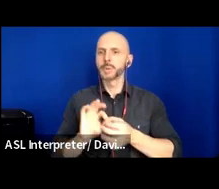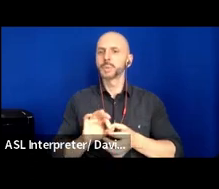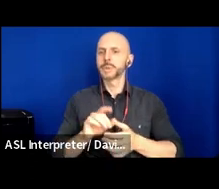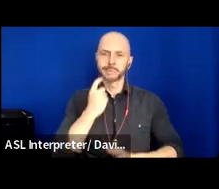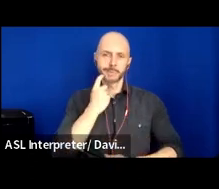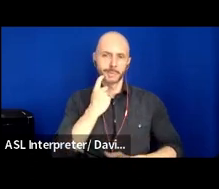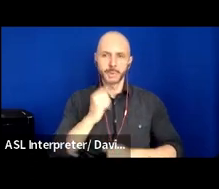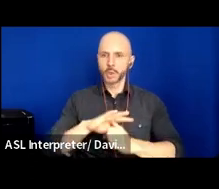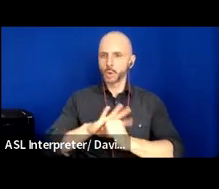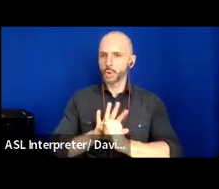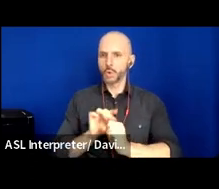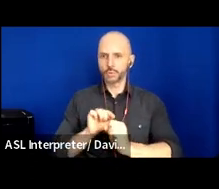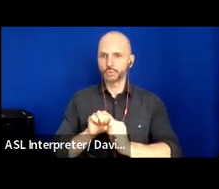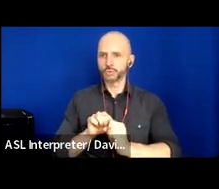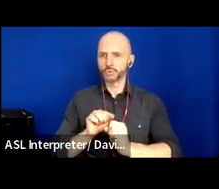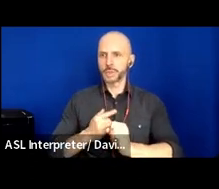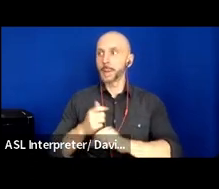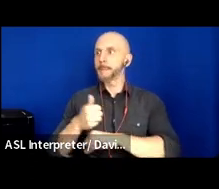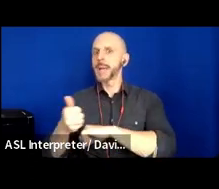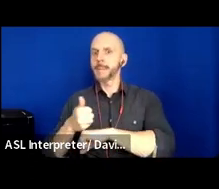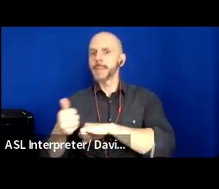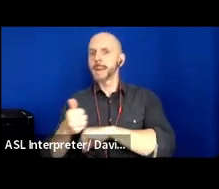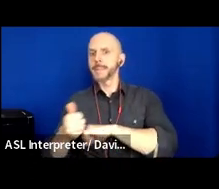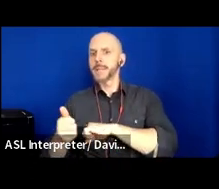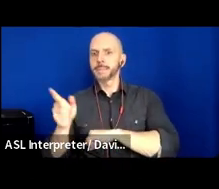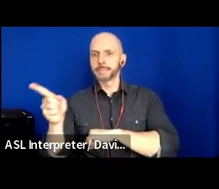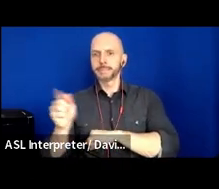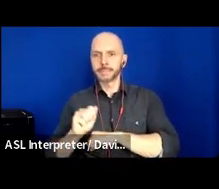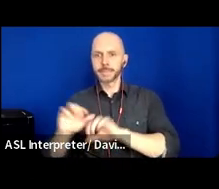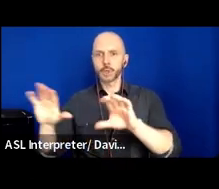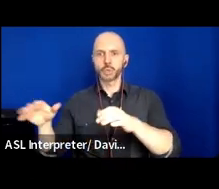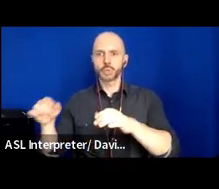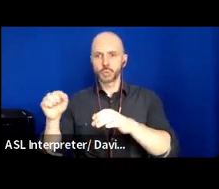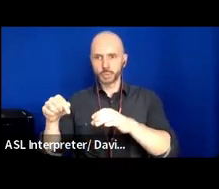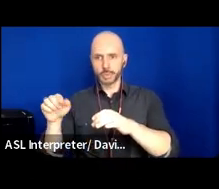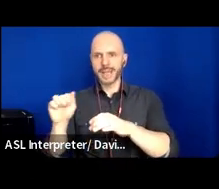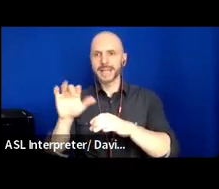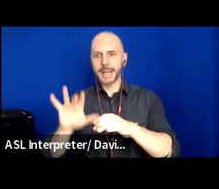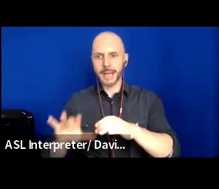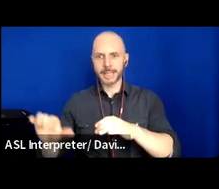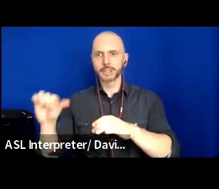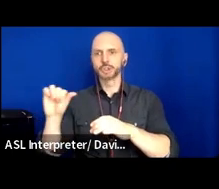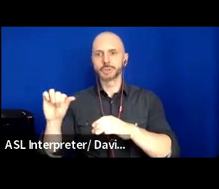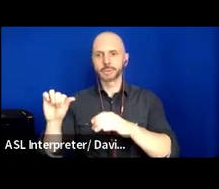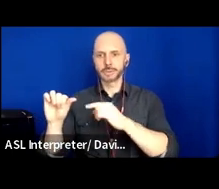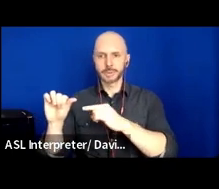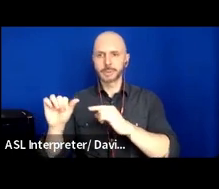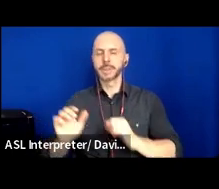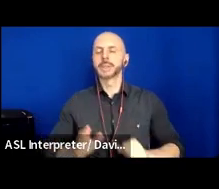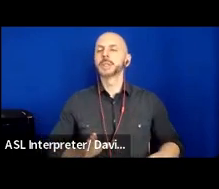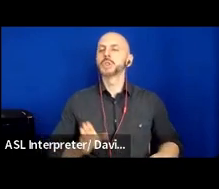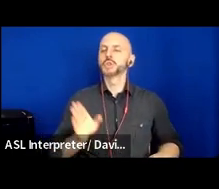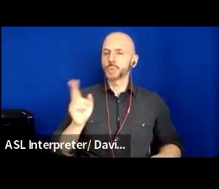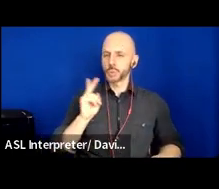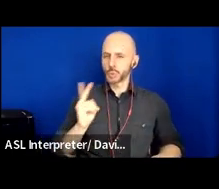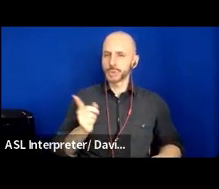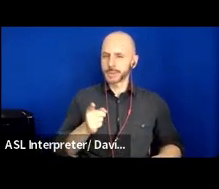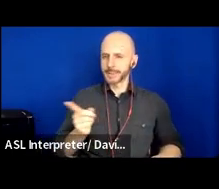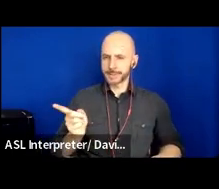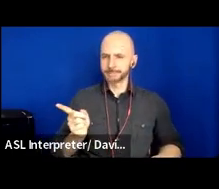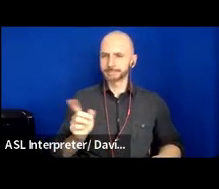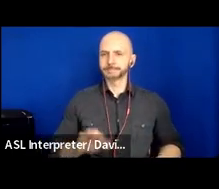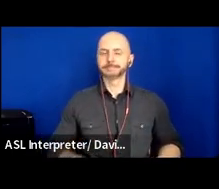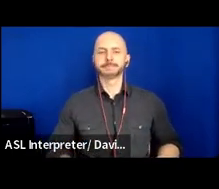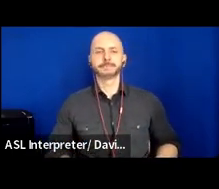pandemic, with lots of blaming and finger pointing. And so you probably saw a lot of things on the news. And so a group of folks got together and put this together as